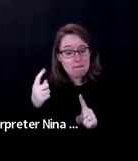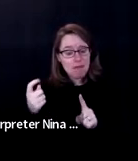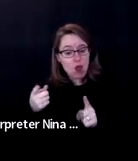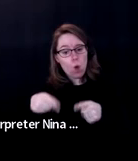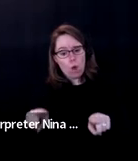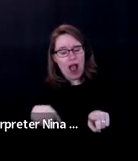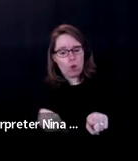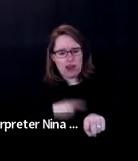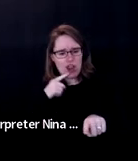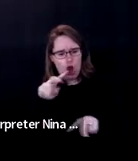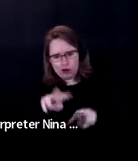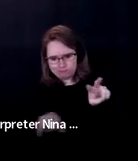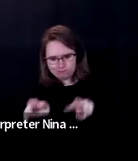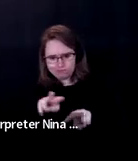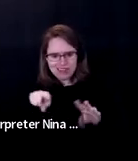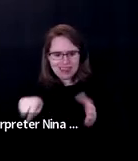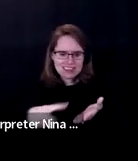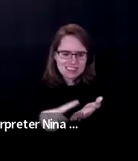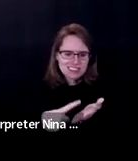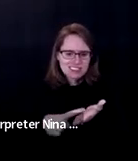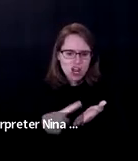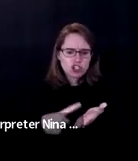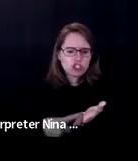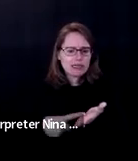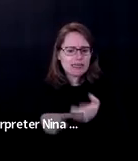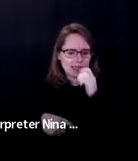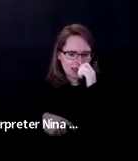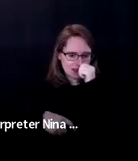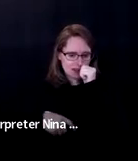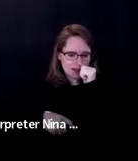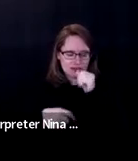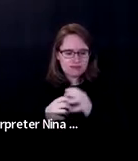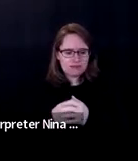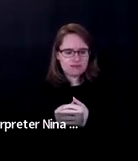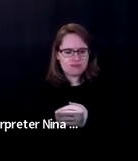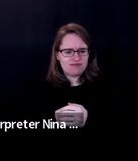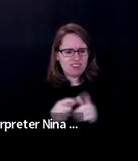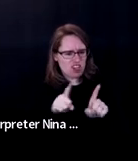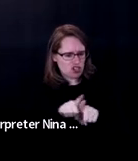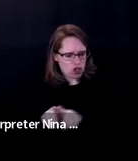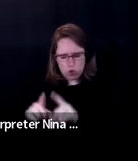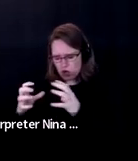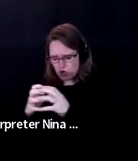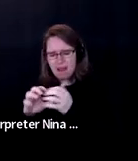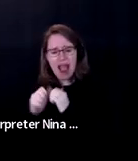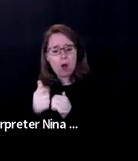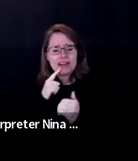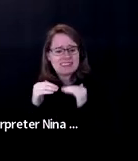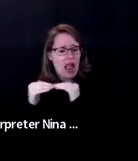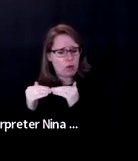the discussion that we're having, there's like this whole bucket around how equity is defined in the state and how we get